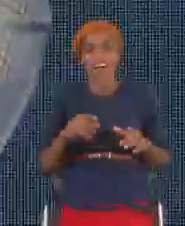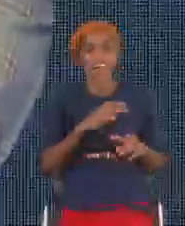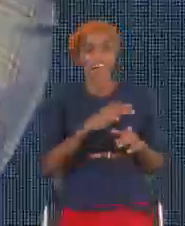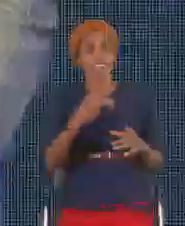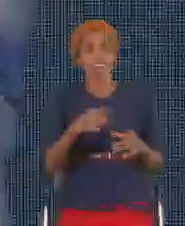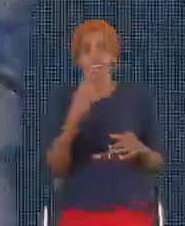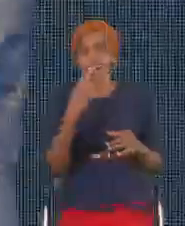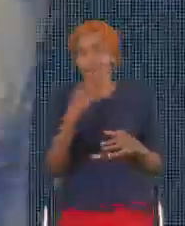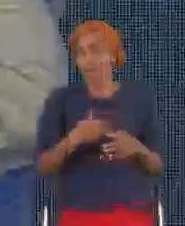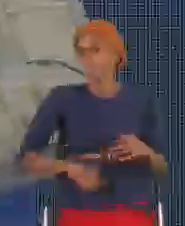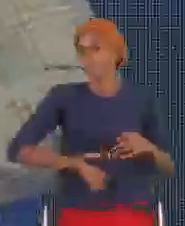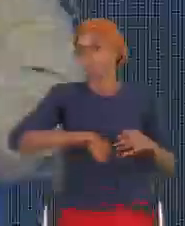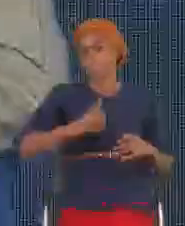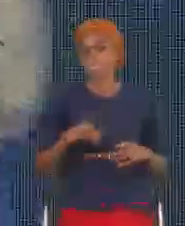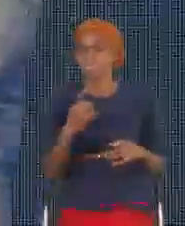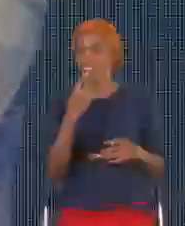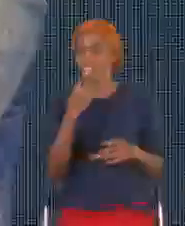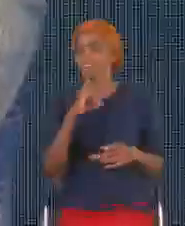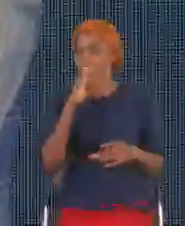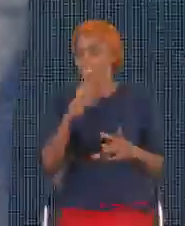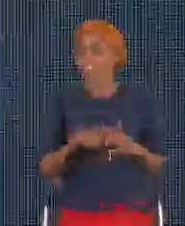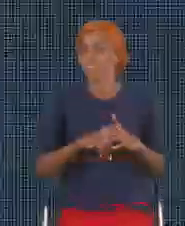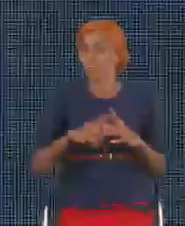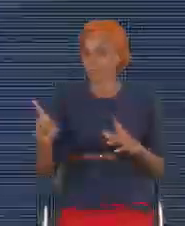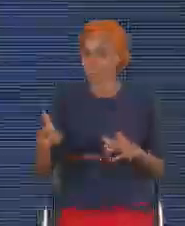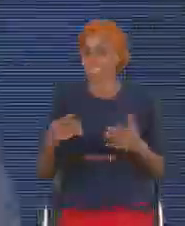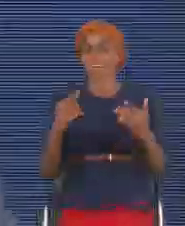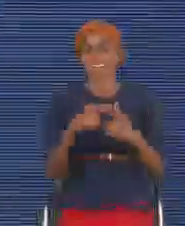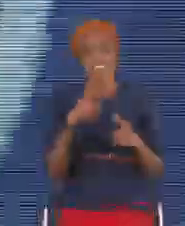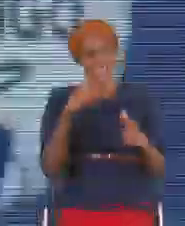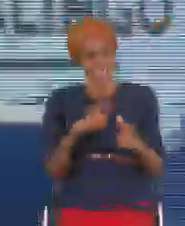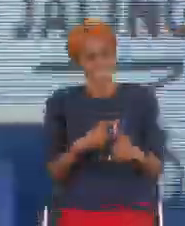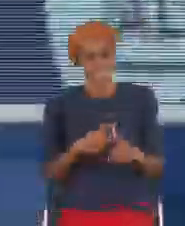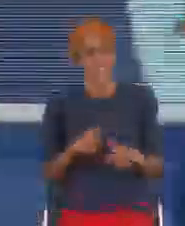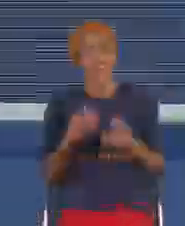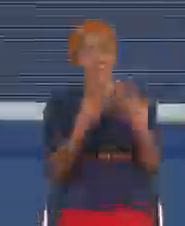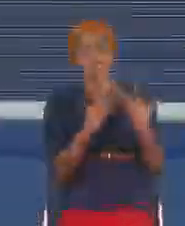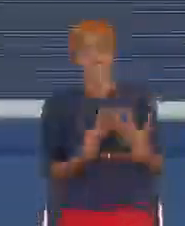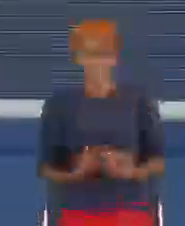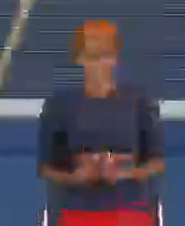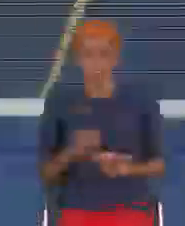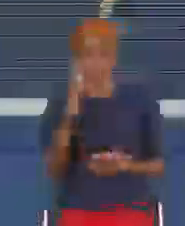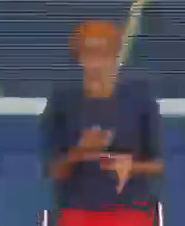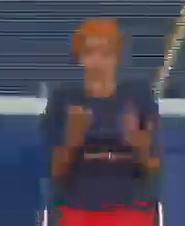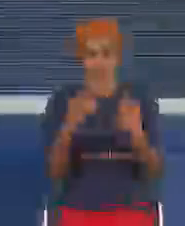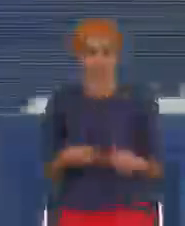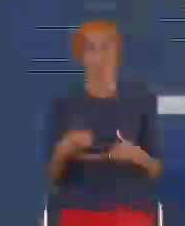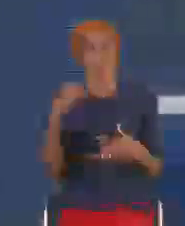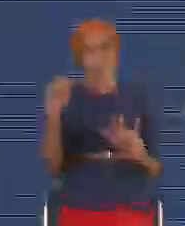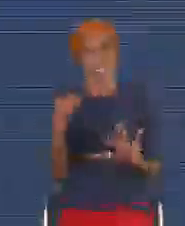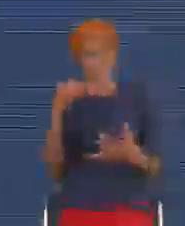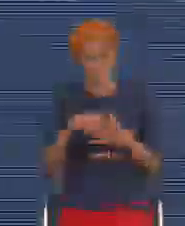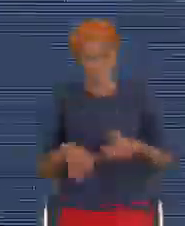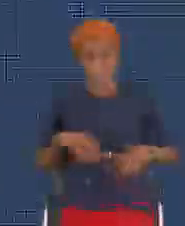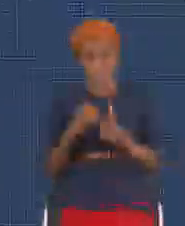and the pride of the tongue is gone, then solution will come easily to your